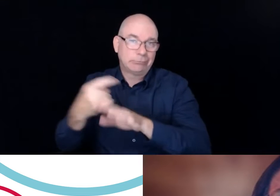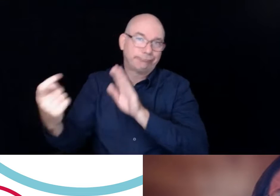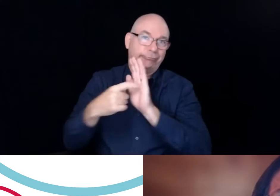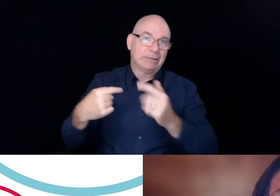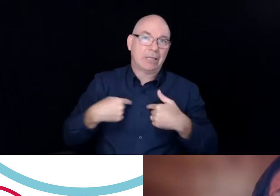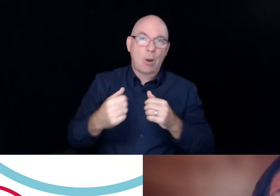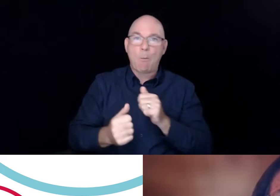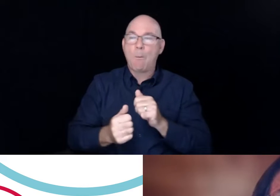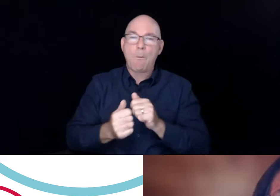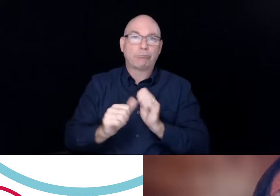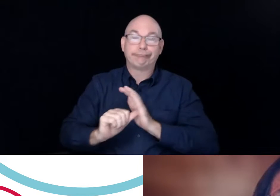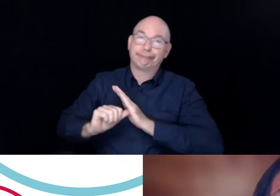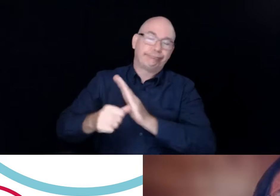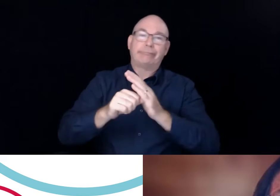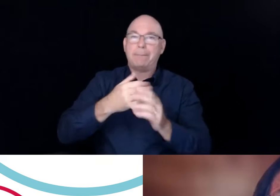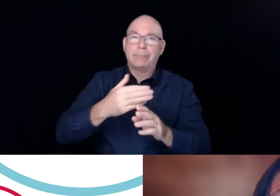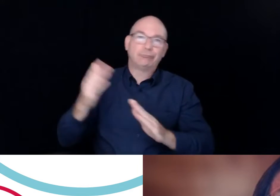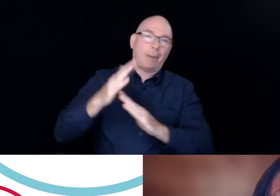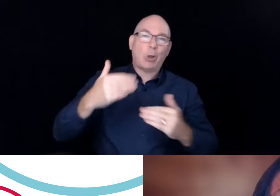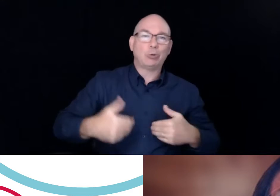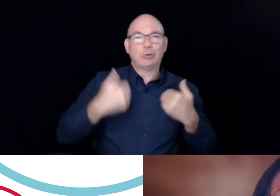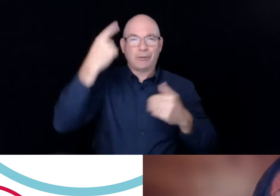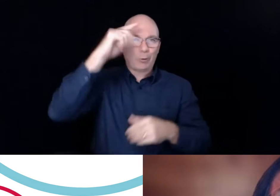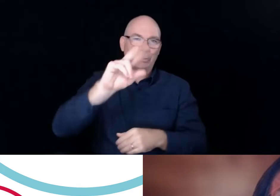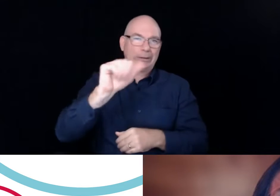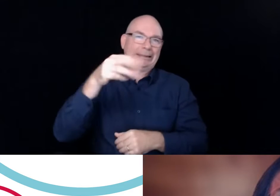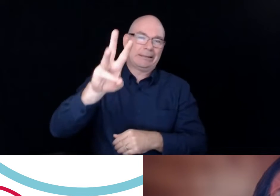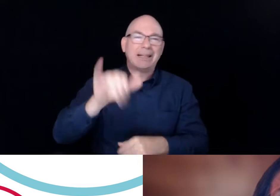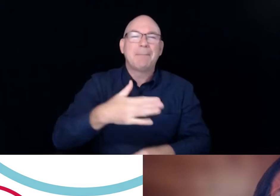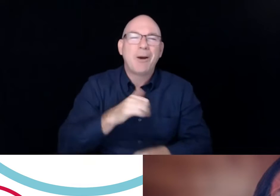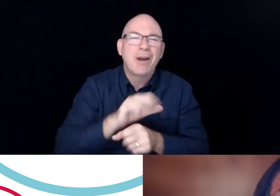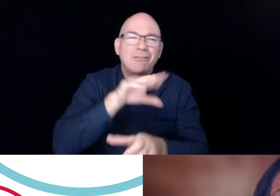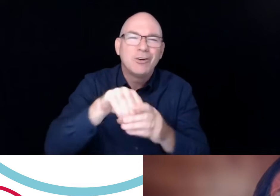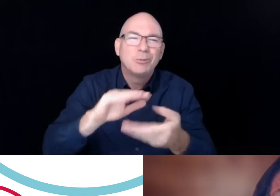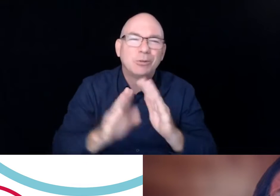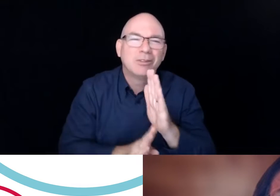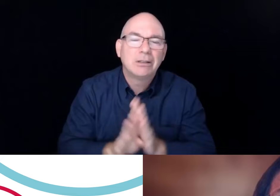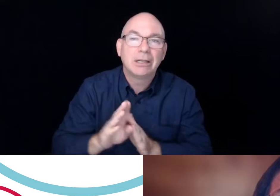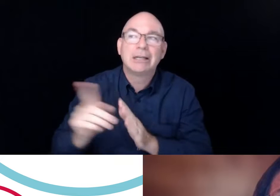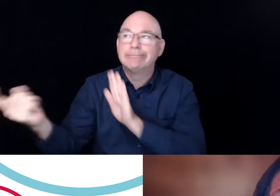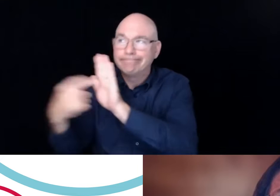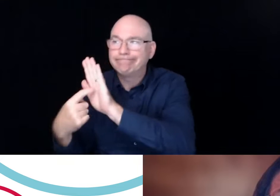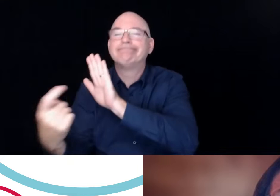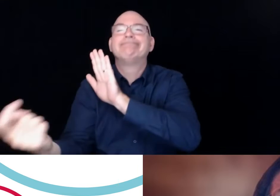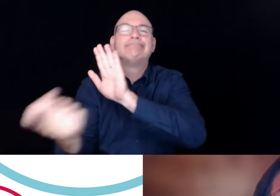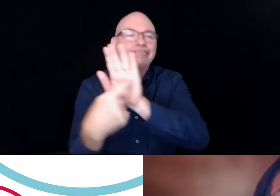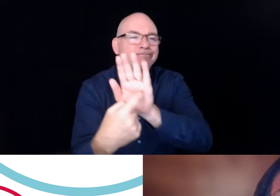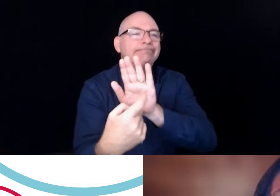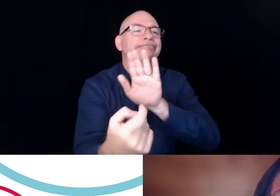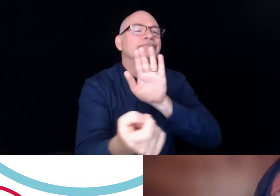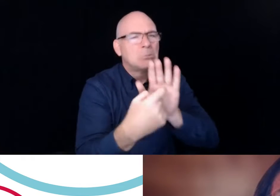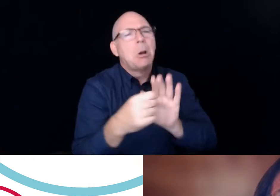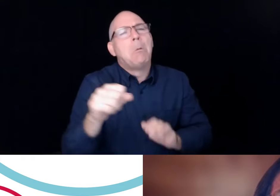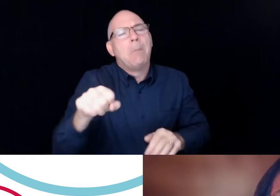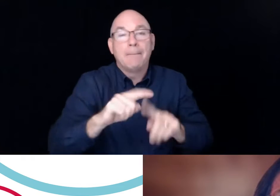in St. Lucia in 2015. So, my work being involved in community development has been recognized, but, it's really the working